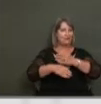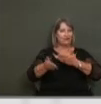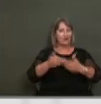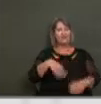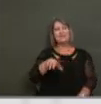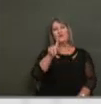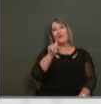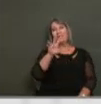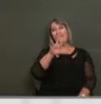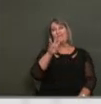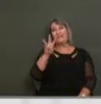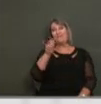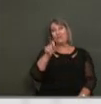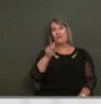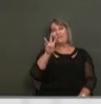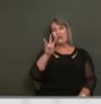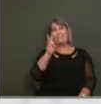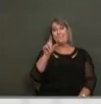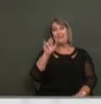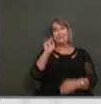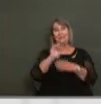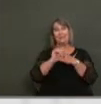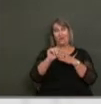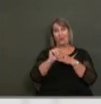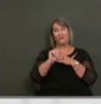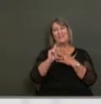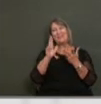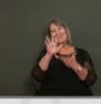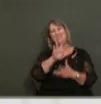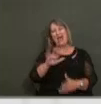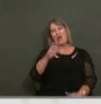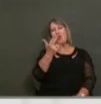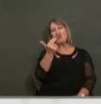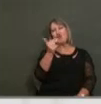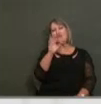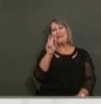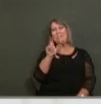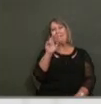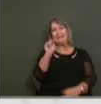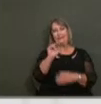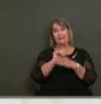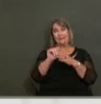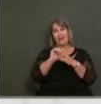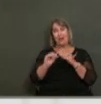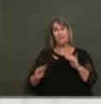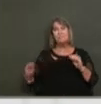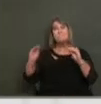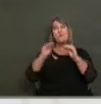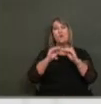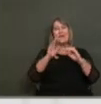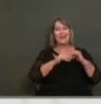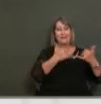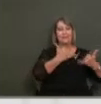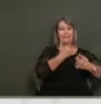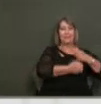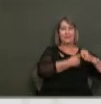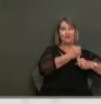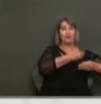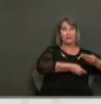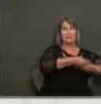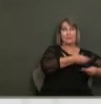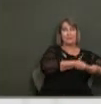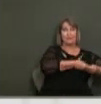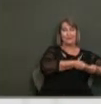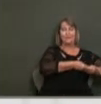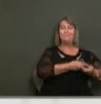$154.4 million is included. This is roughly $13 million higher than what we have in the current budget. And